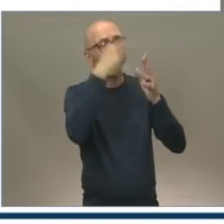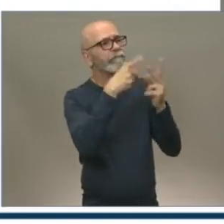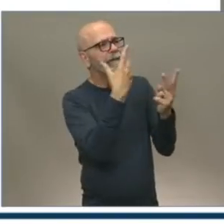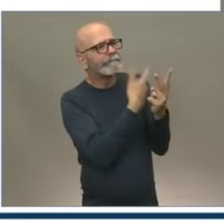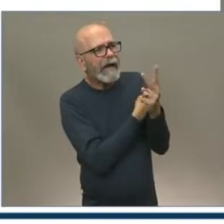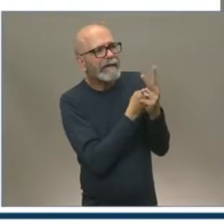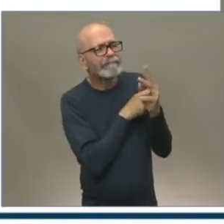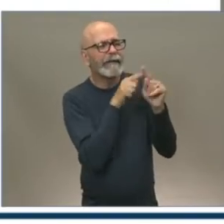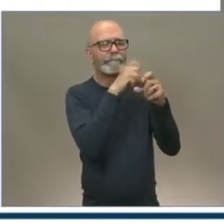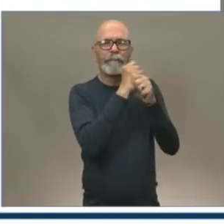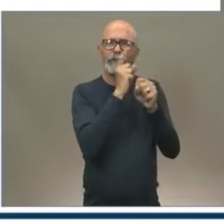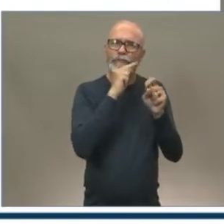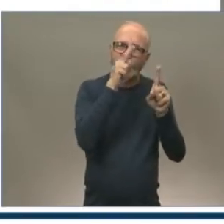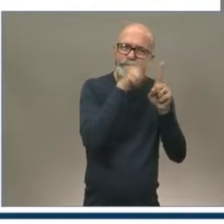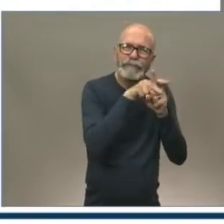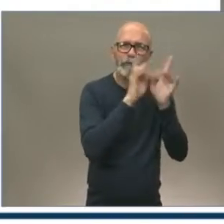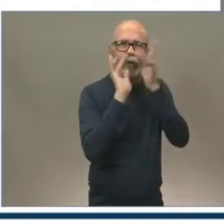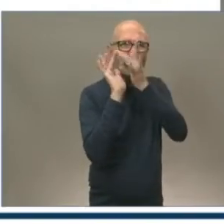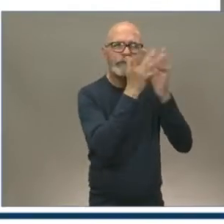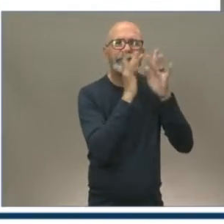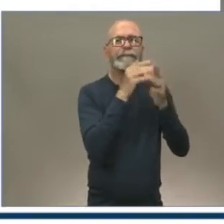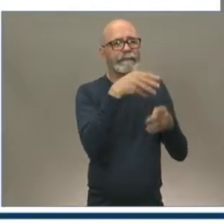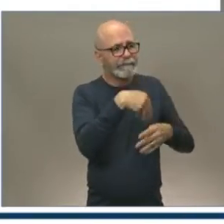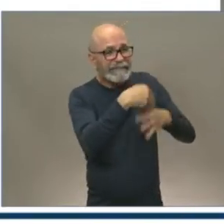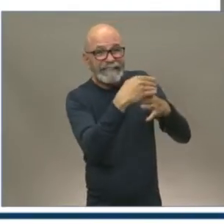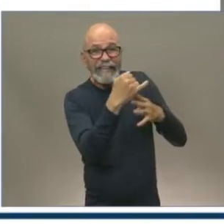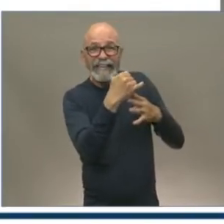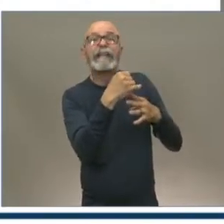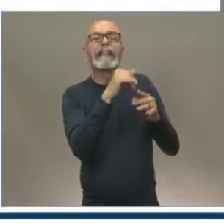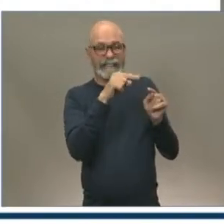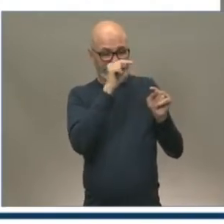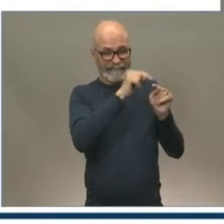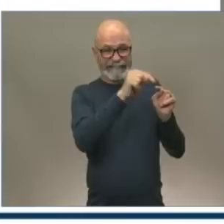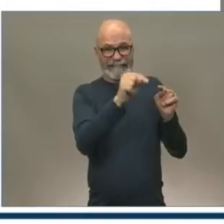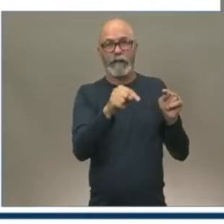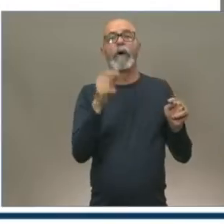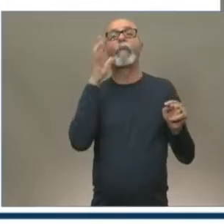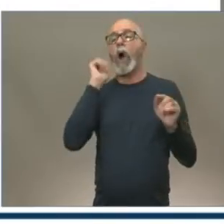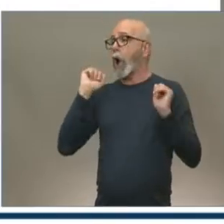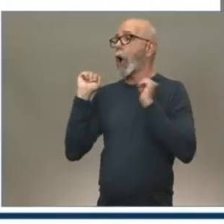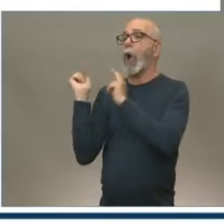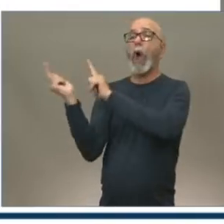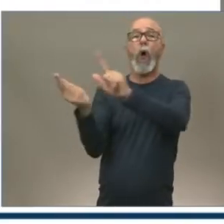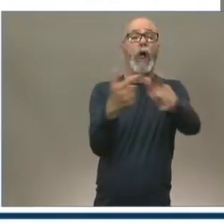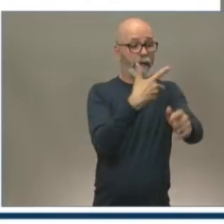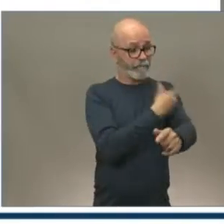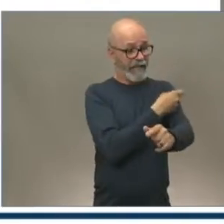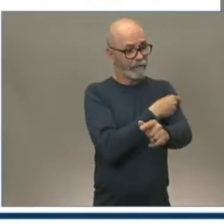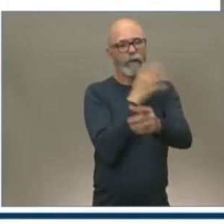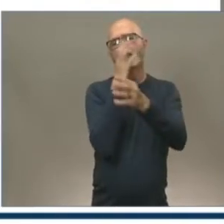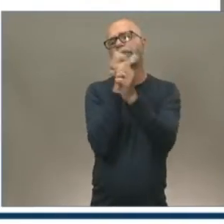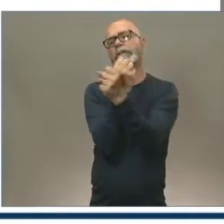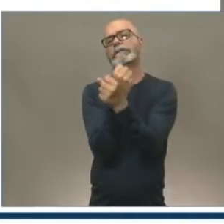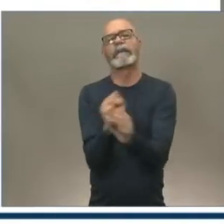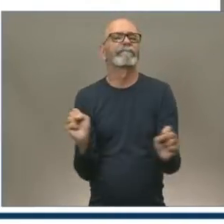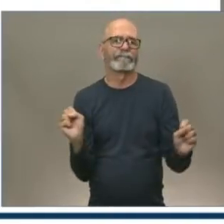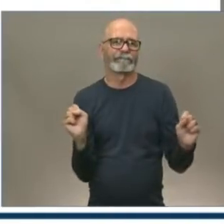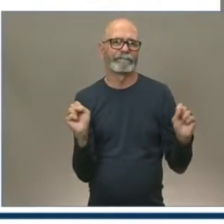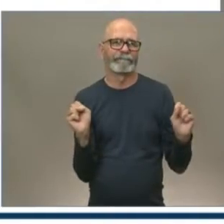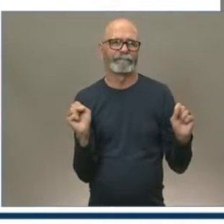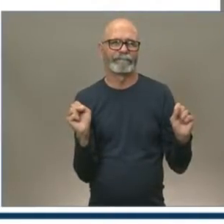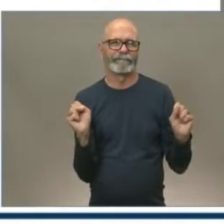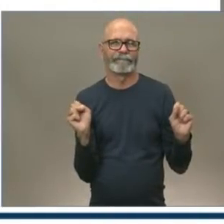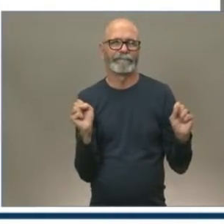through vaccination, the safer we all will be. If we all do what we need to do now and tighten up